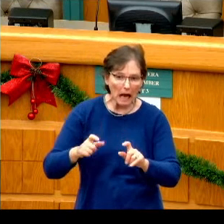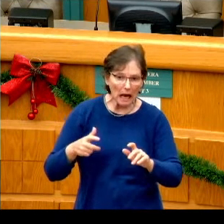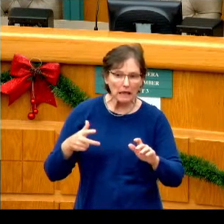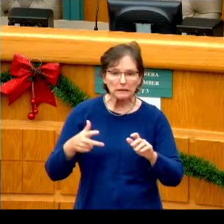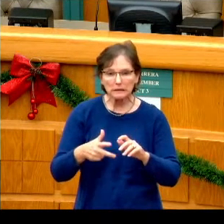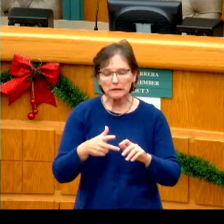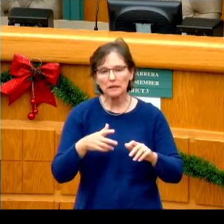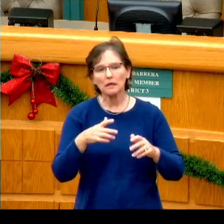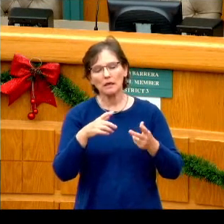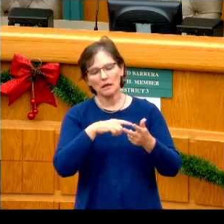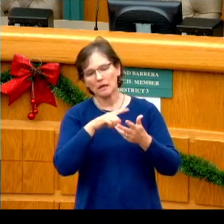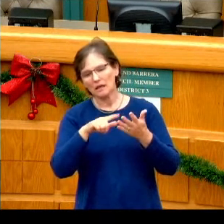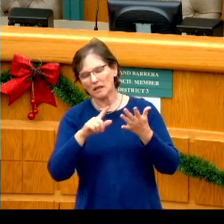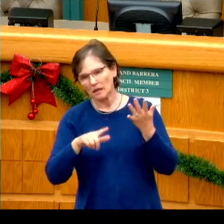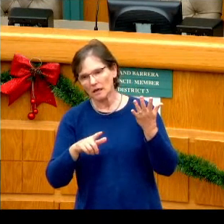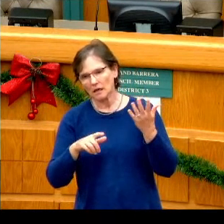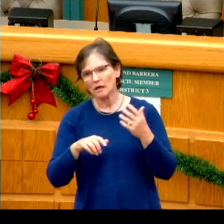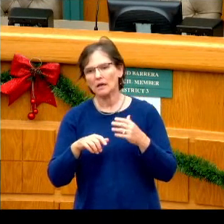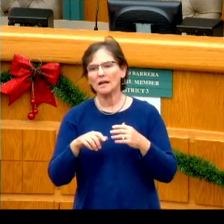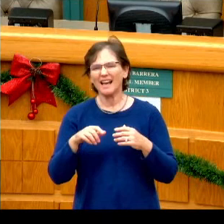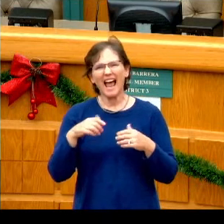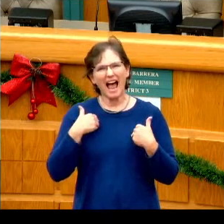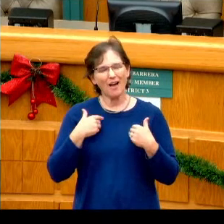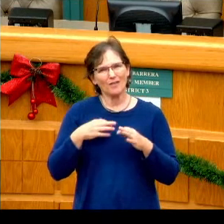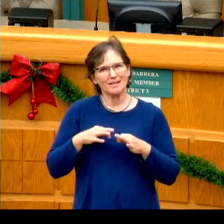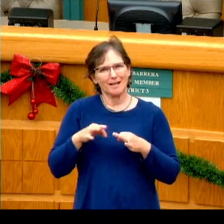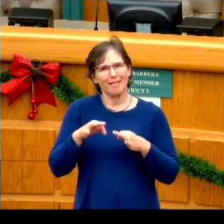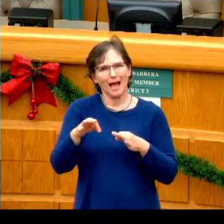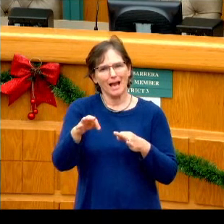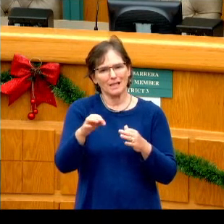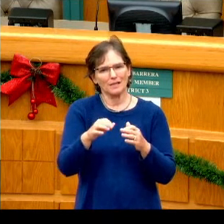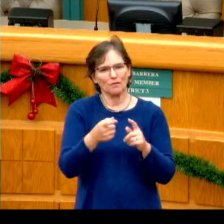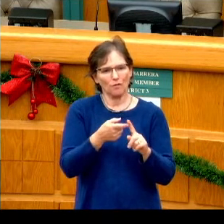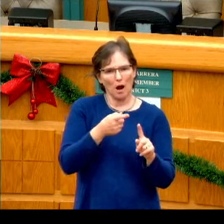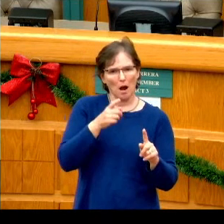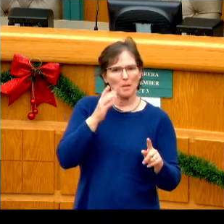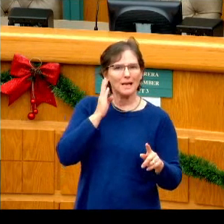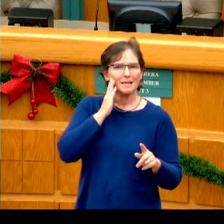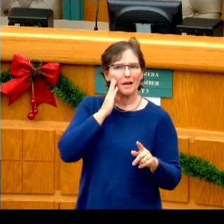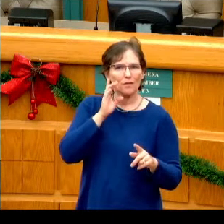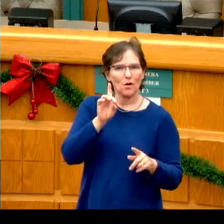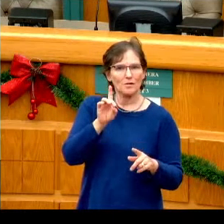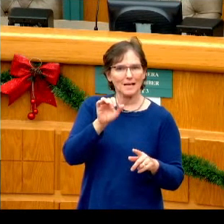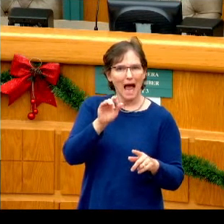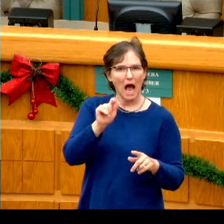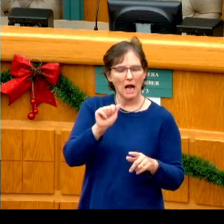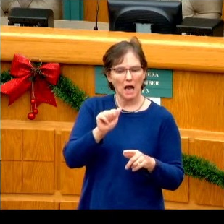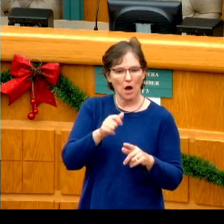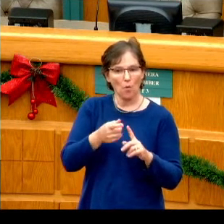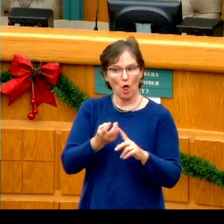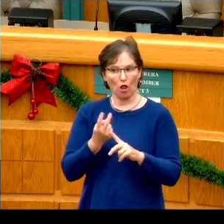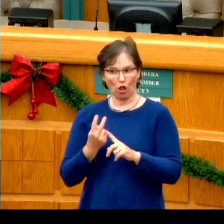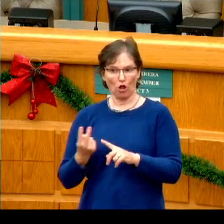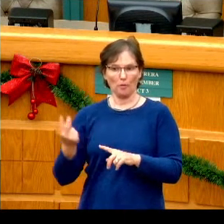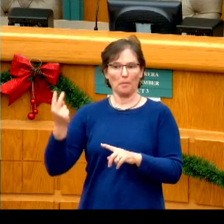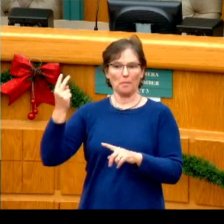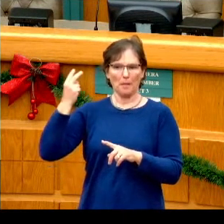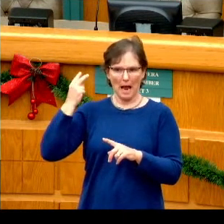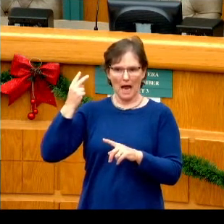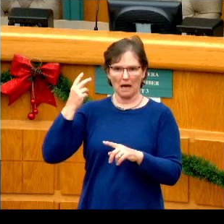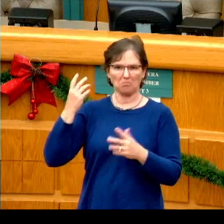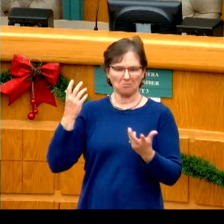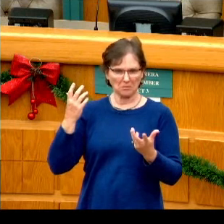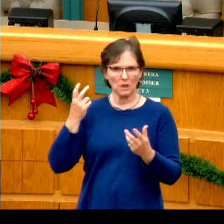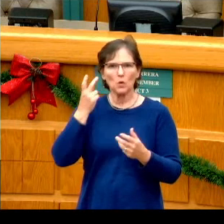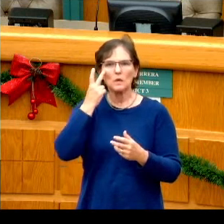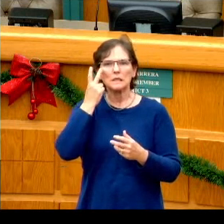infected. You can see how there's delays built into this. So the cell phone data can tell us interesting things. We look at foot traffic, the proportion of